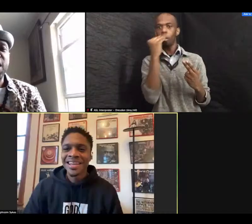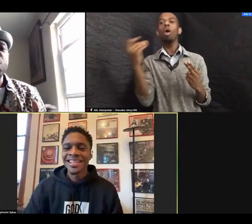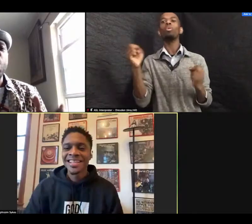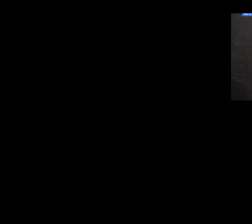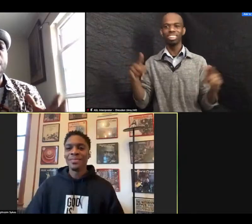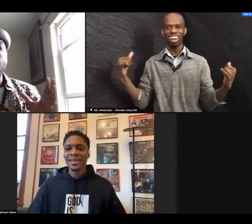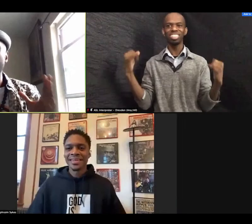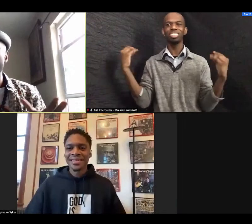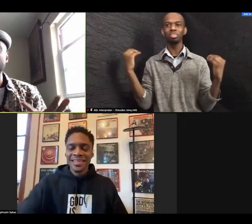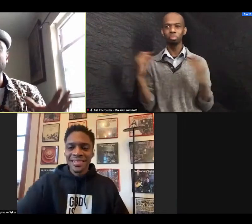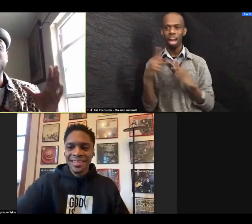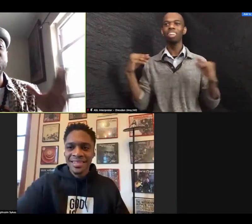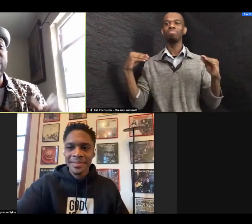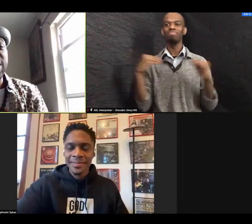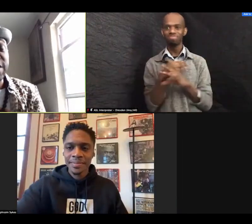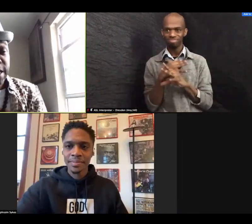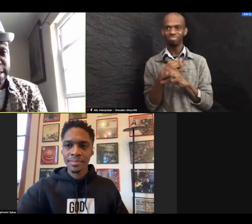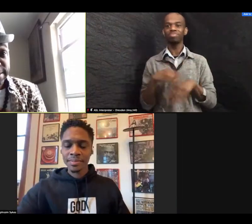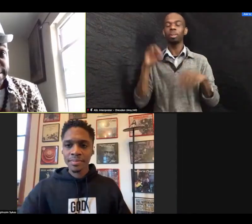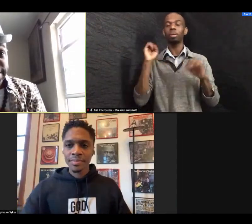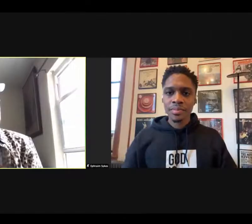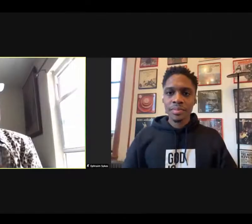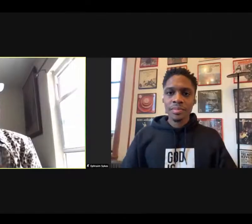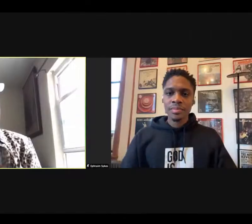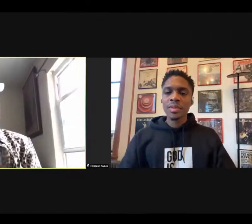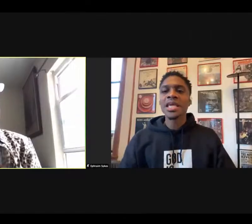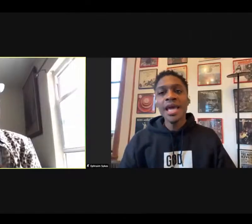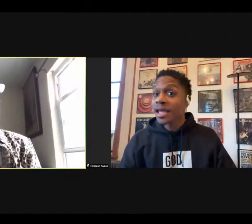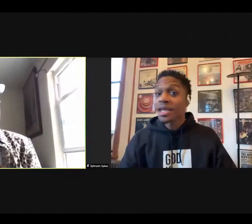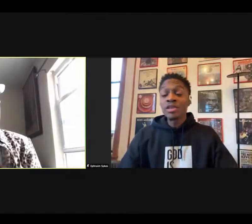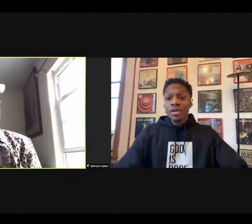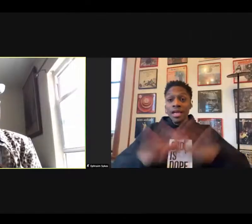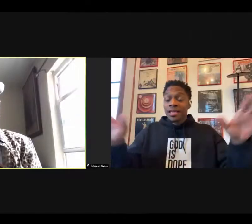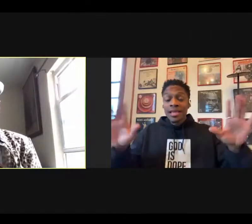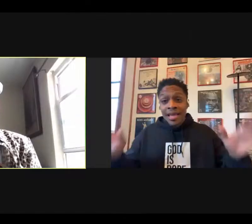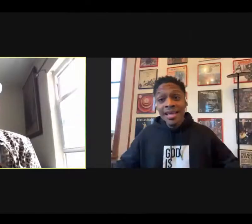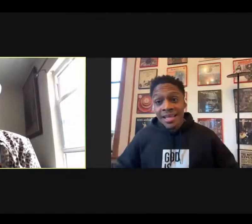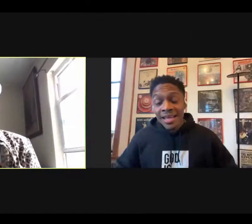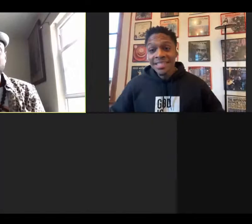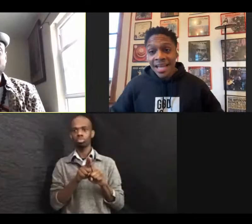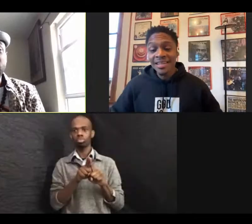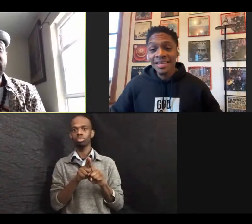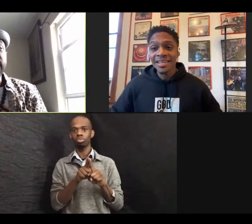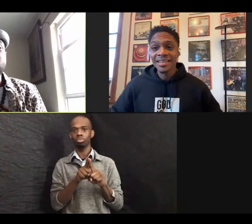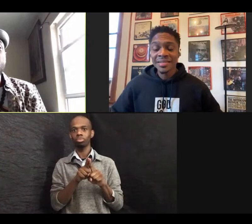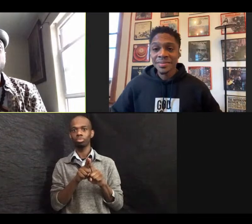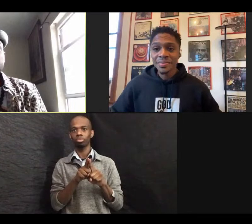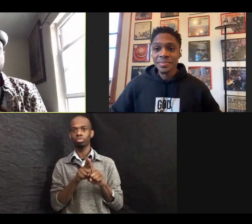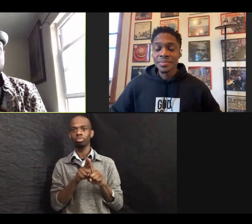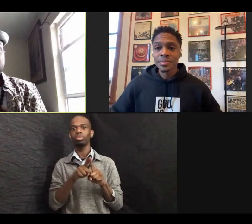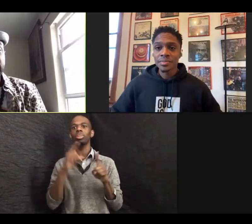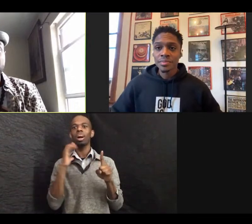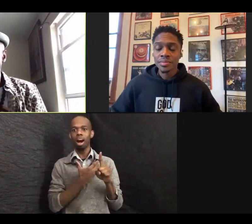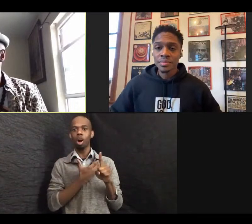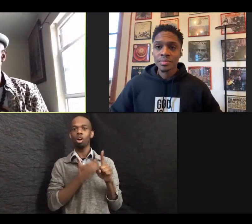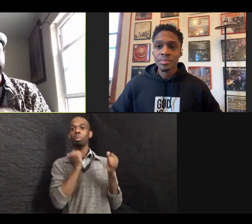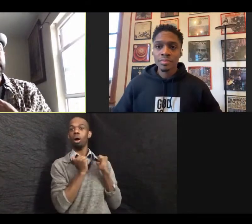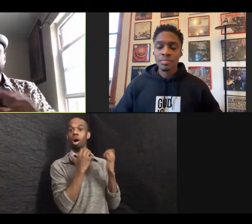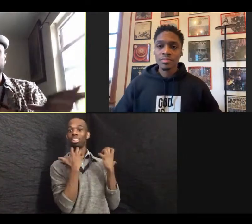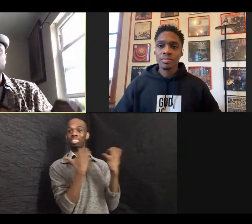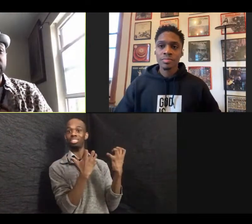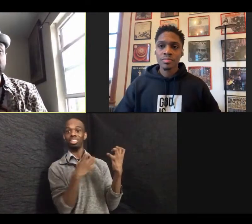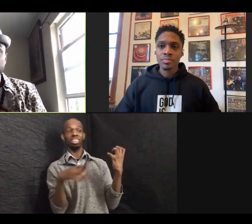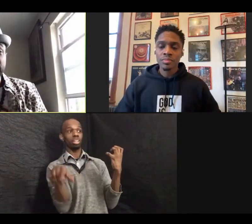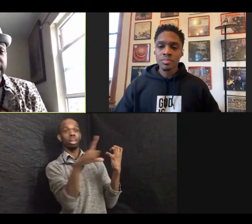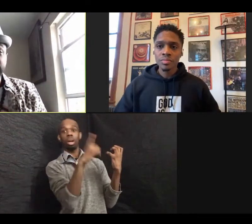our audience was rarely us. You know what I mean? Yeah. Yeah, you know, We exactly. had a code word. It was like, yo, man, it's nothing but